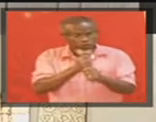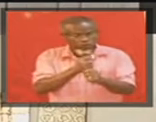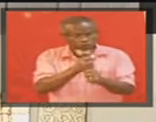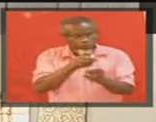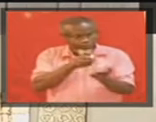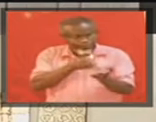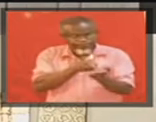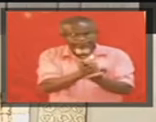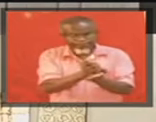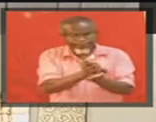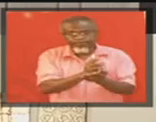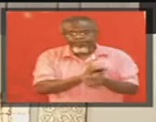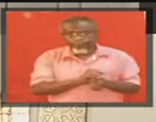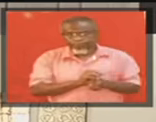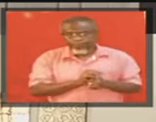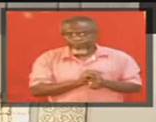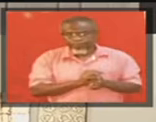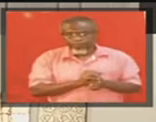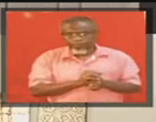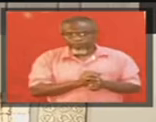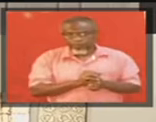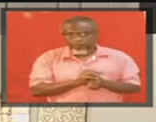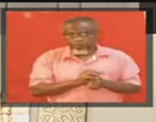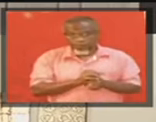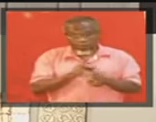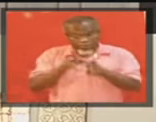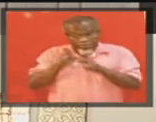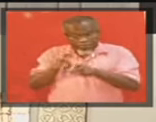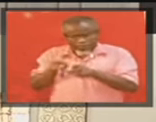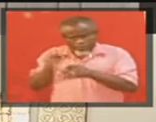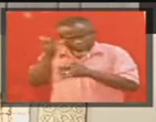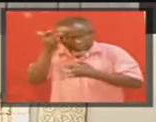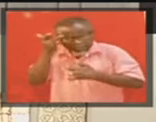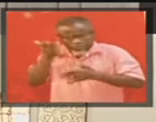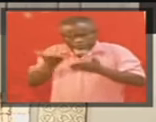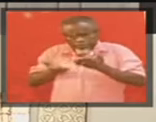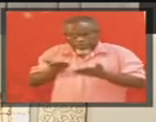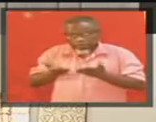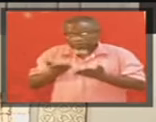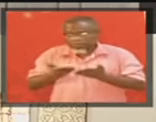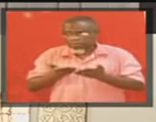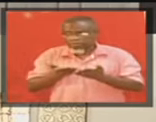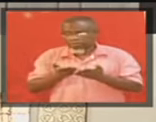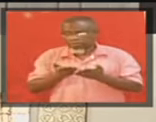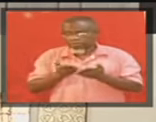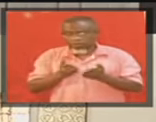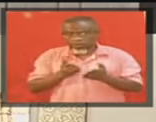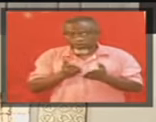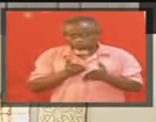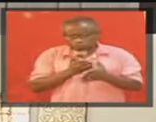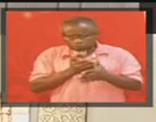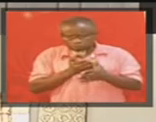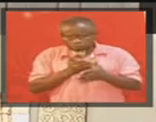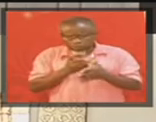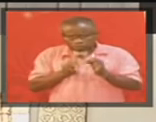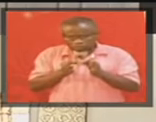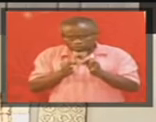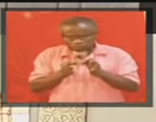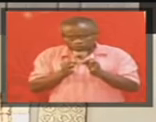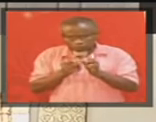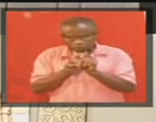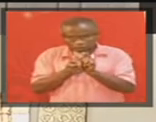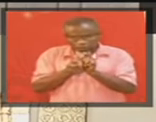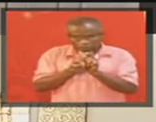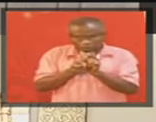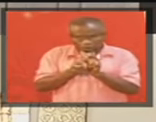Clients who for some reason get ill between calls, those clients are actually encouraged